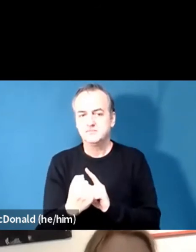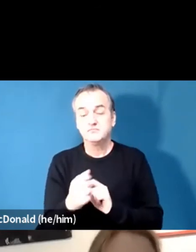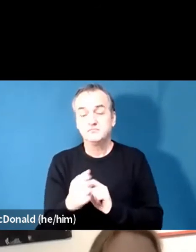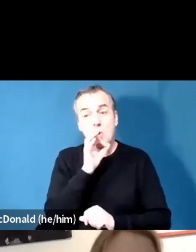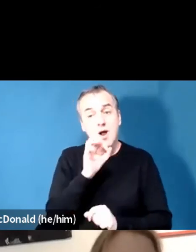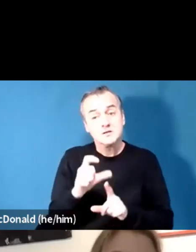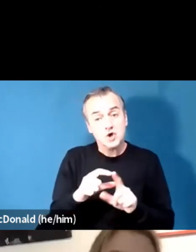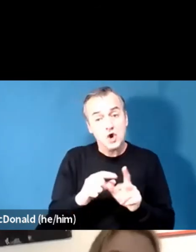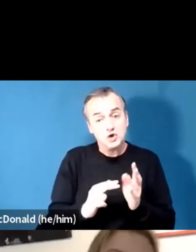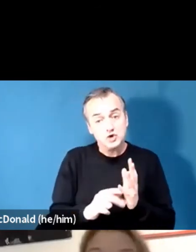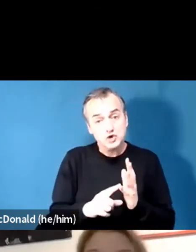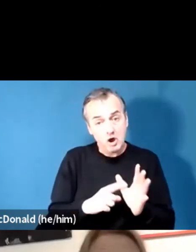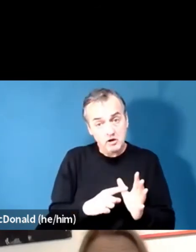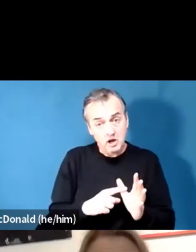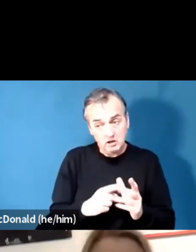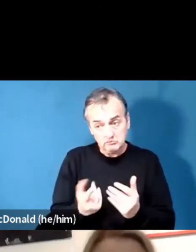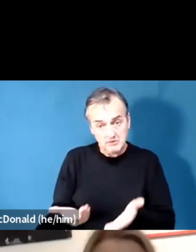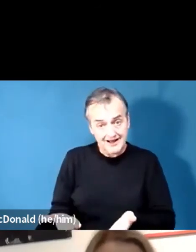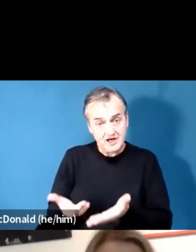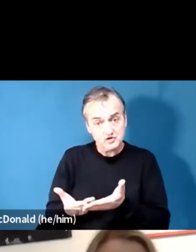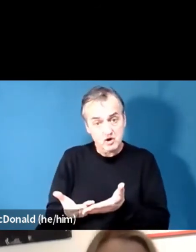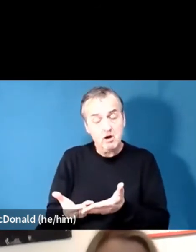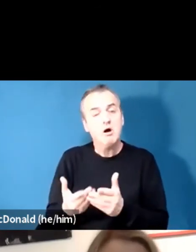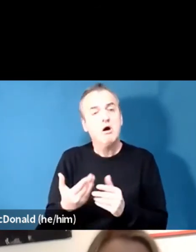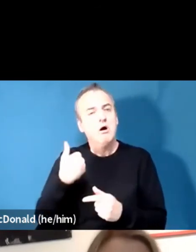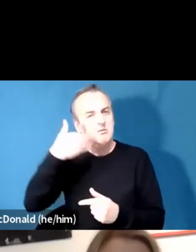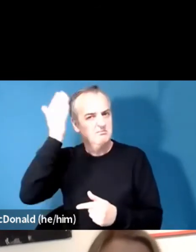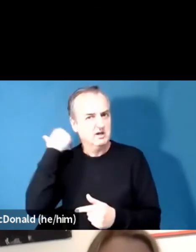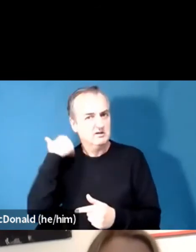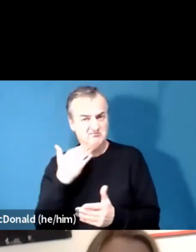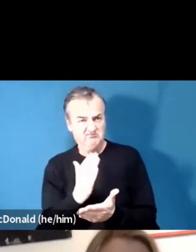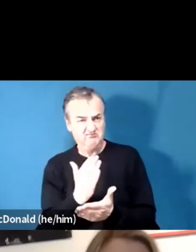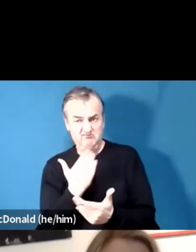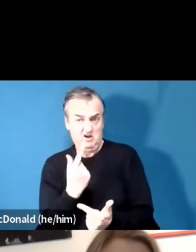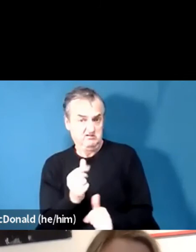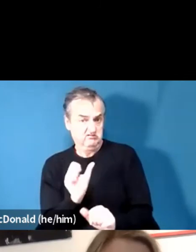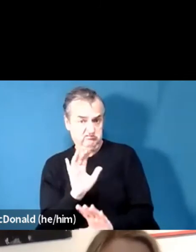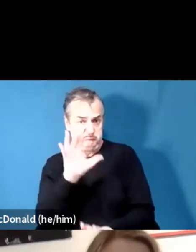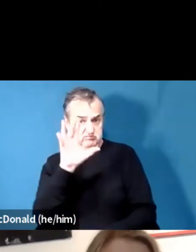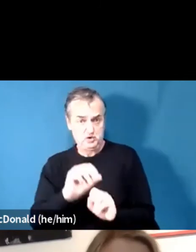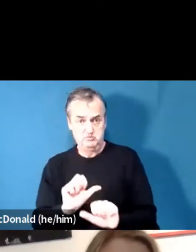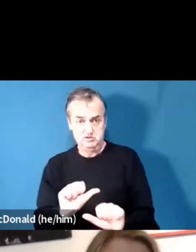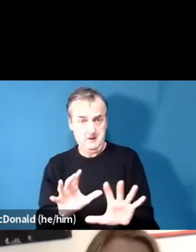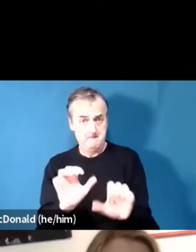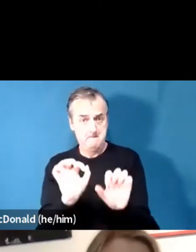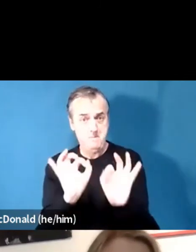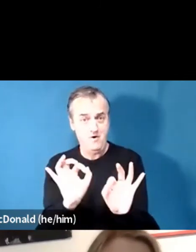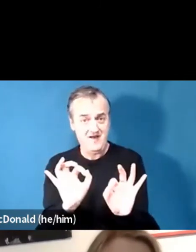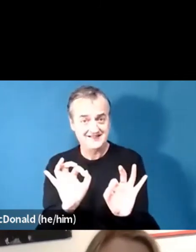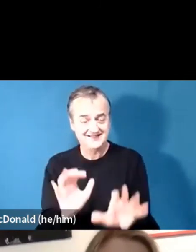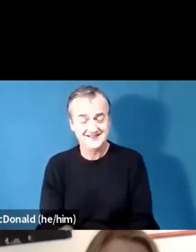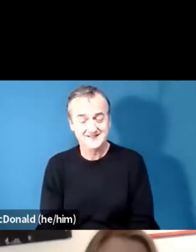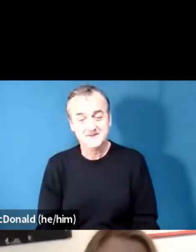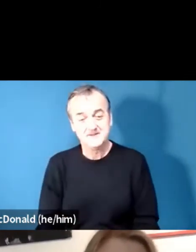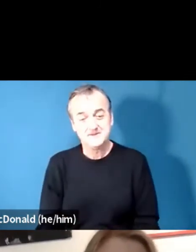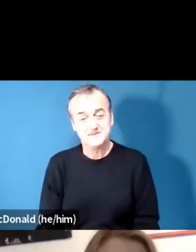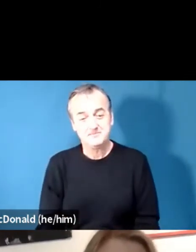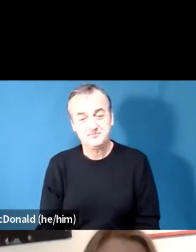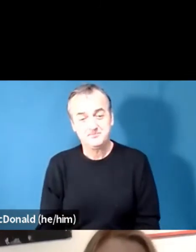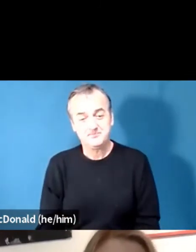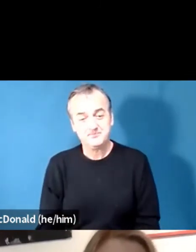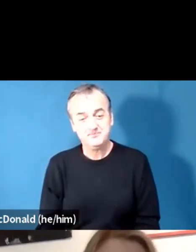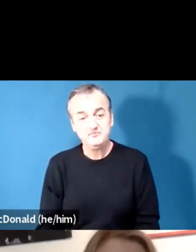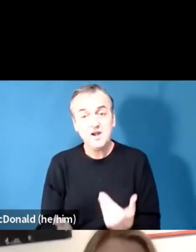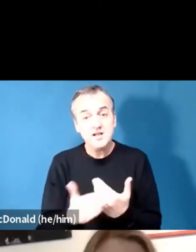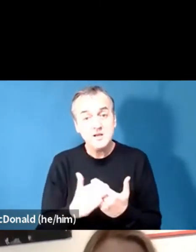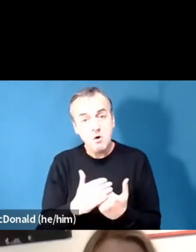Donna? No, I think Hannah's really summed that up. Okay, brilliant, thank you. And any other questions,